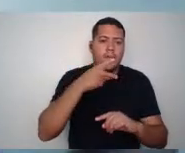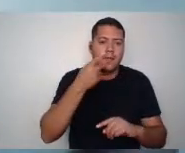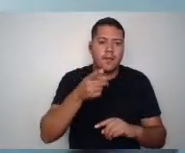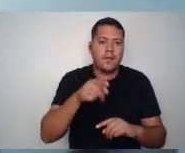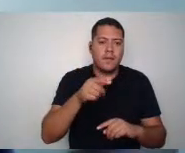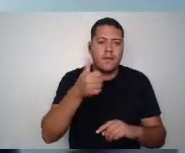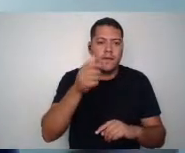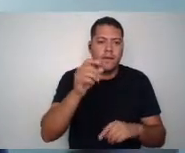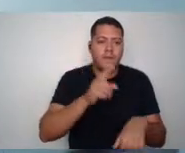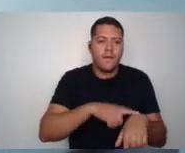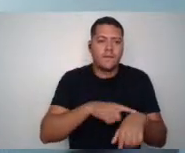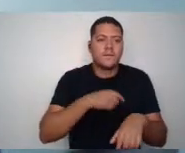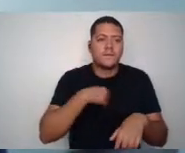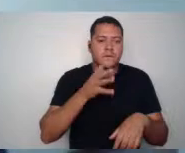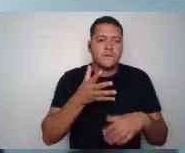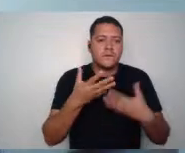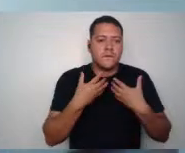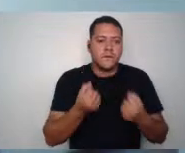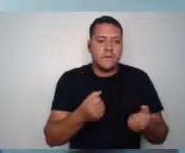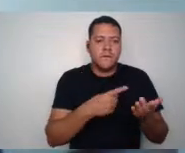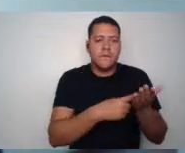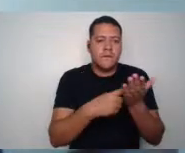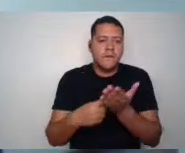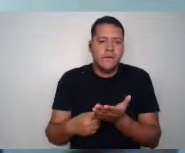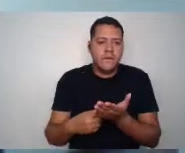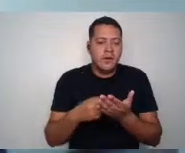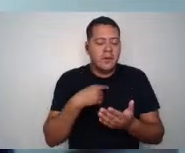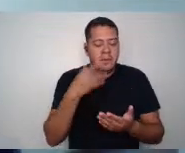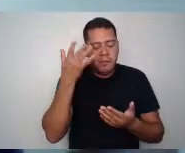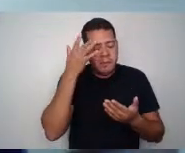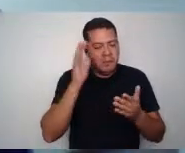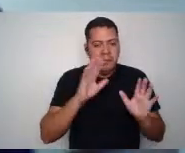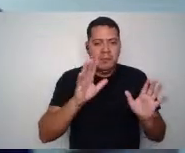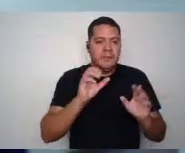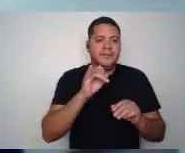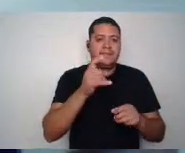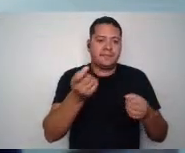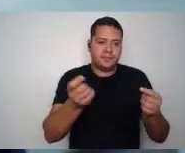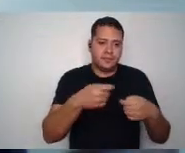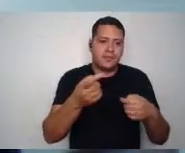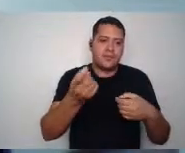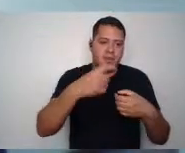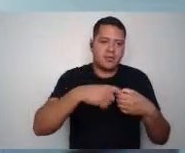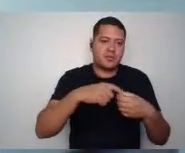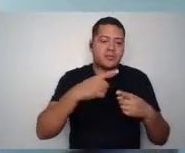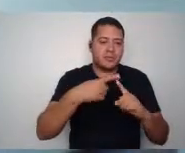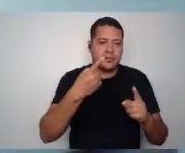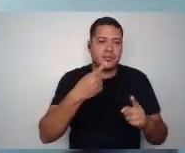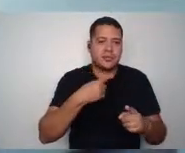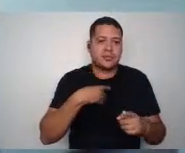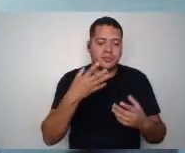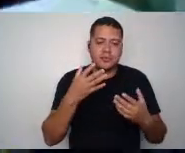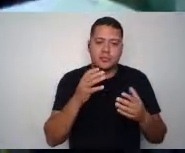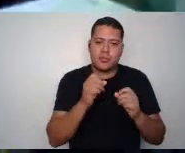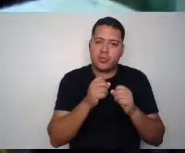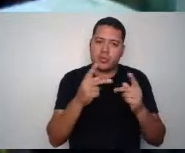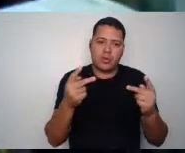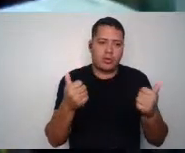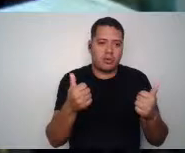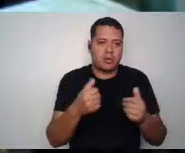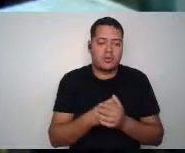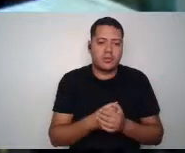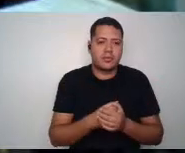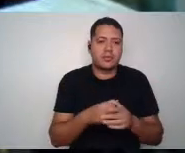Yes. Yeah, he mentioned that it's going to be at 10 a.m. I already accepted the invitation. I don't know if I can be uninvited, okay?